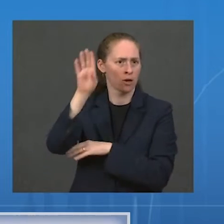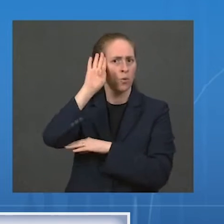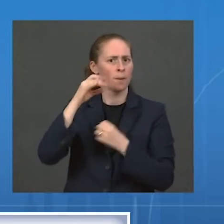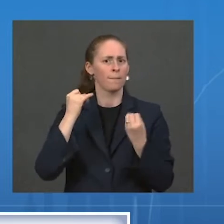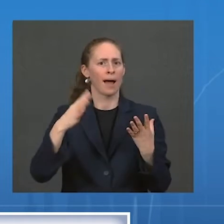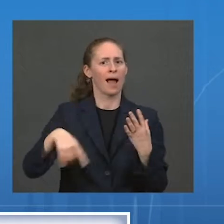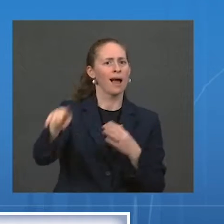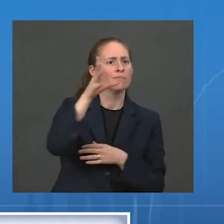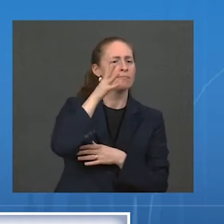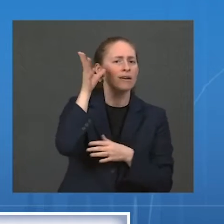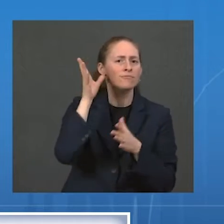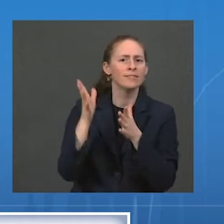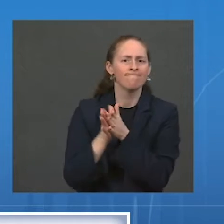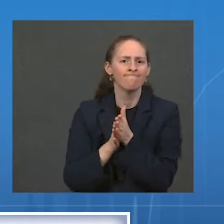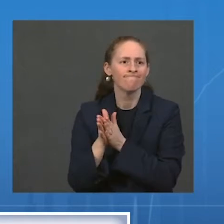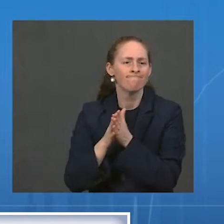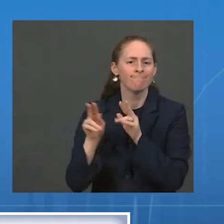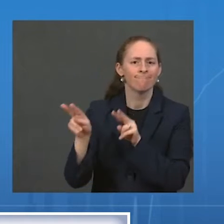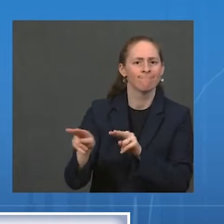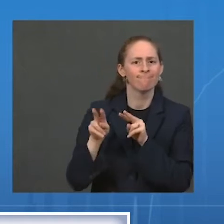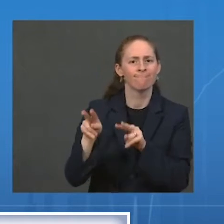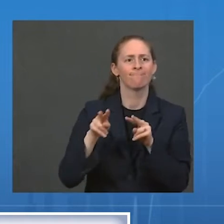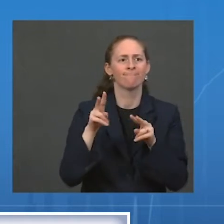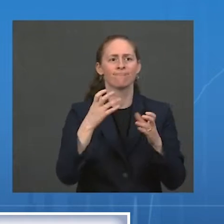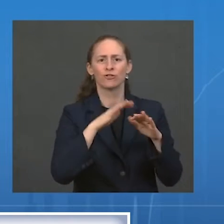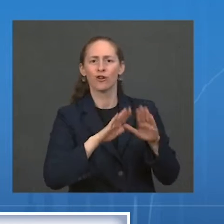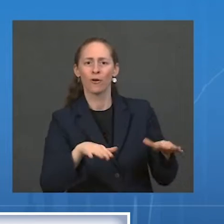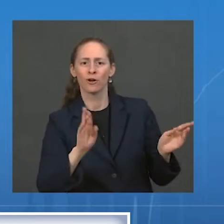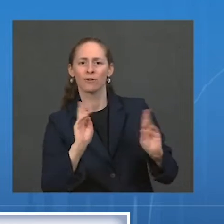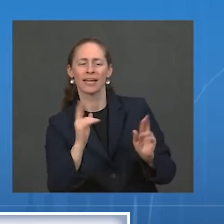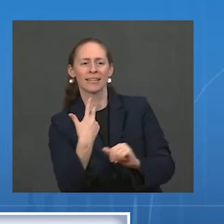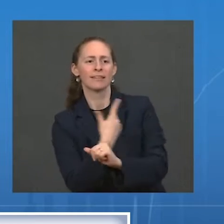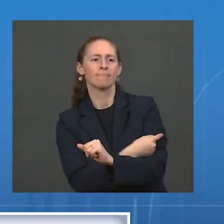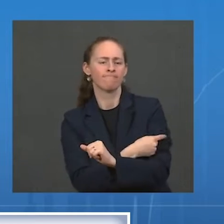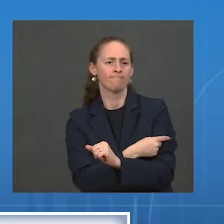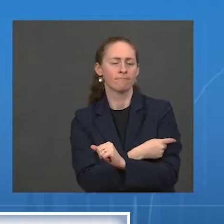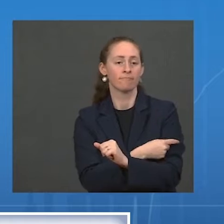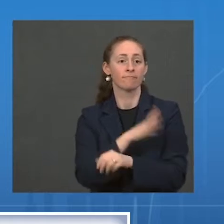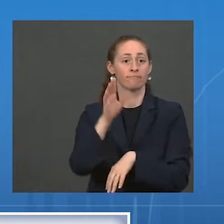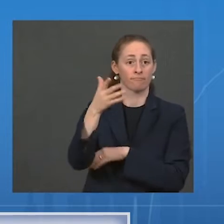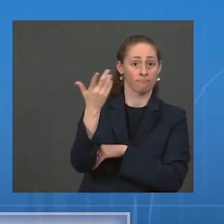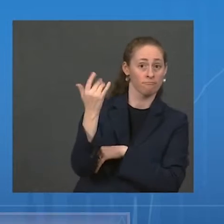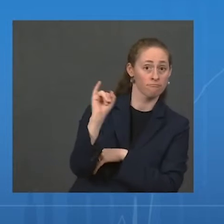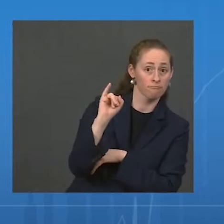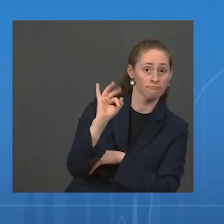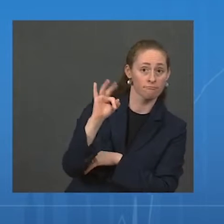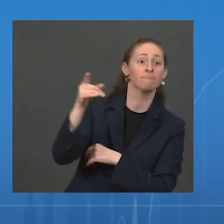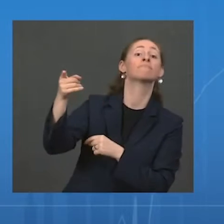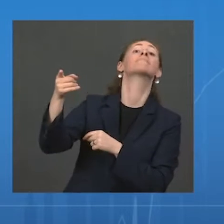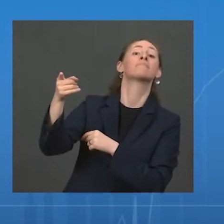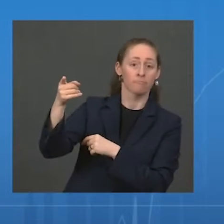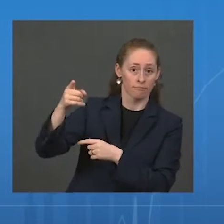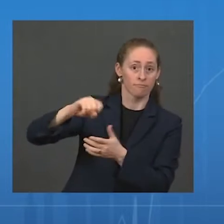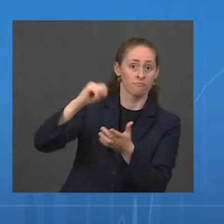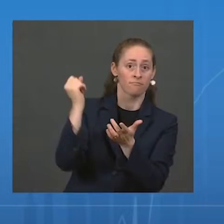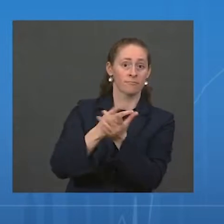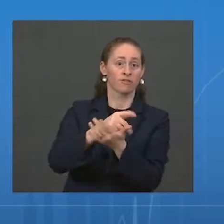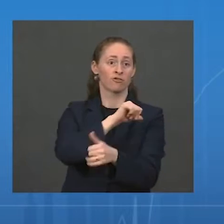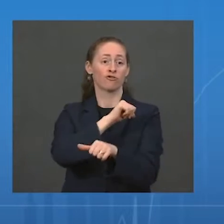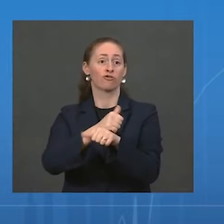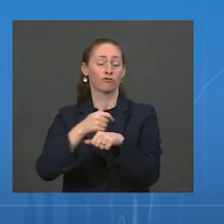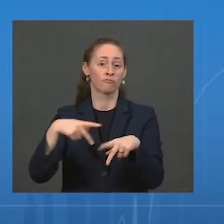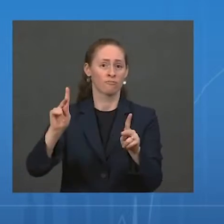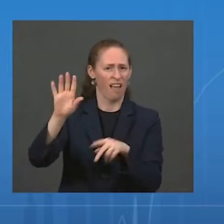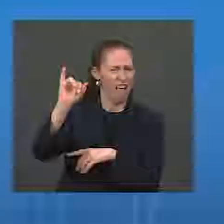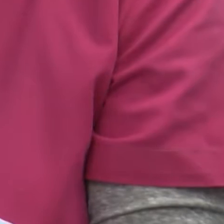COVID-19 vaccine for kids in this age group. And should the FDA and CDC authorize the vaccine, we will be ready